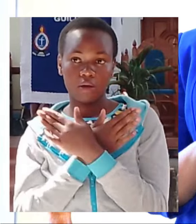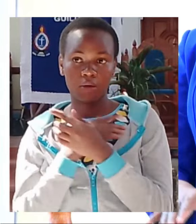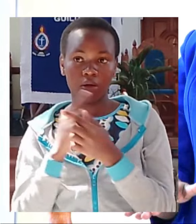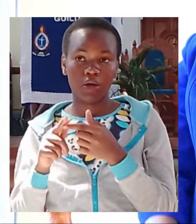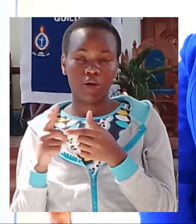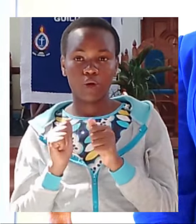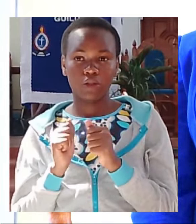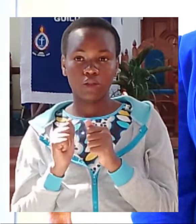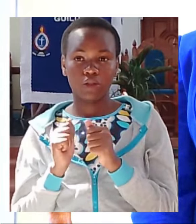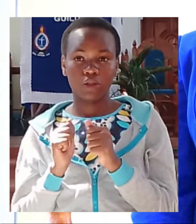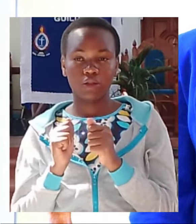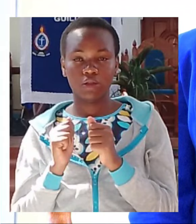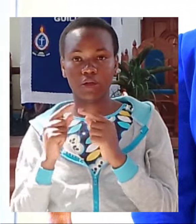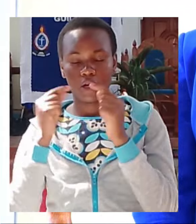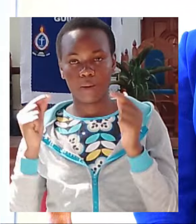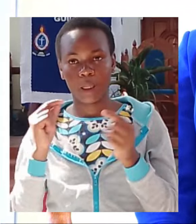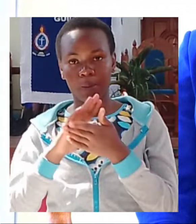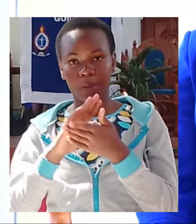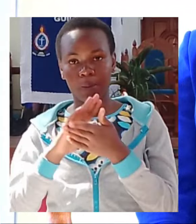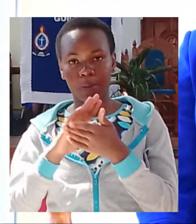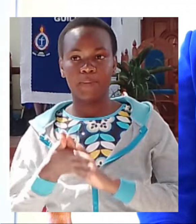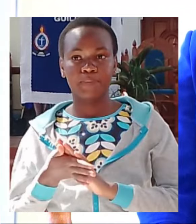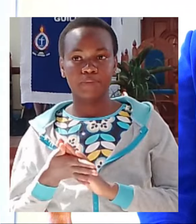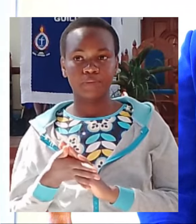betray you like Judas did to Jesus?